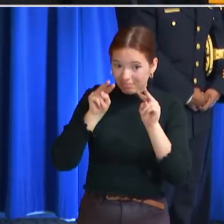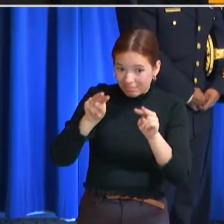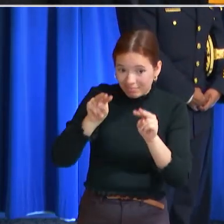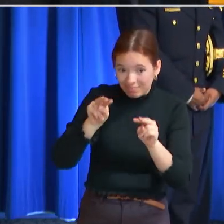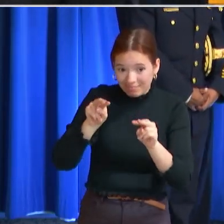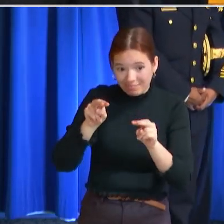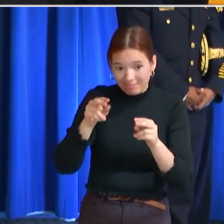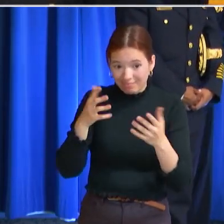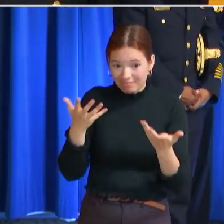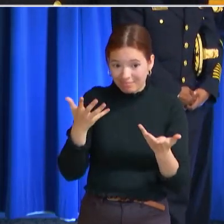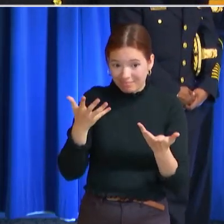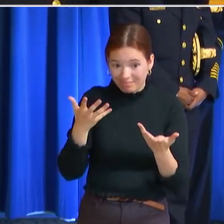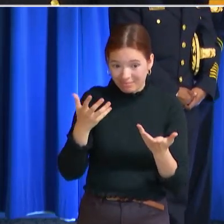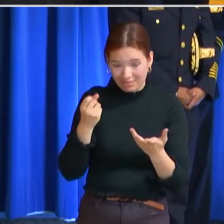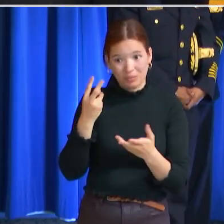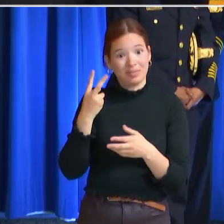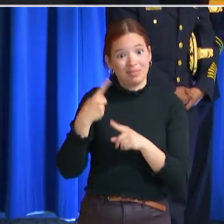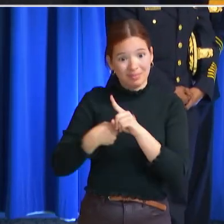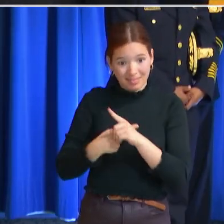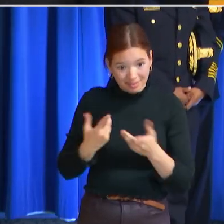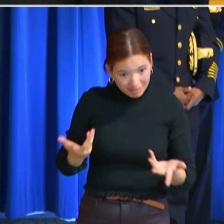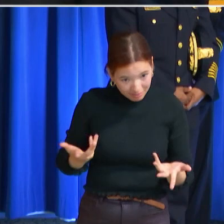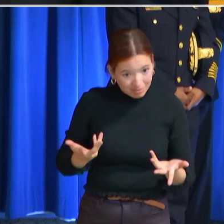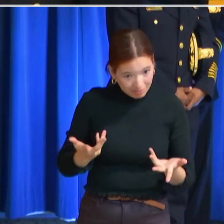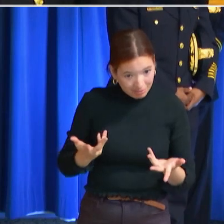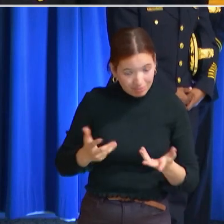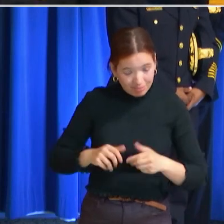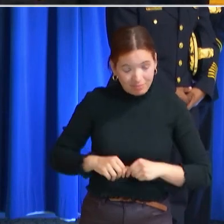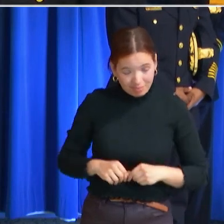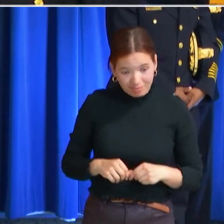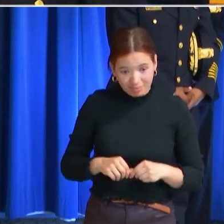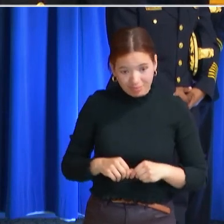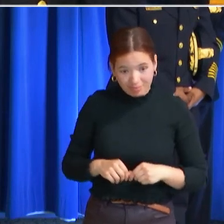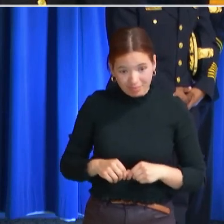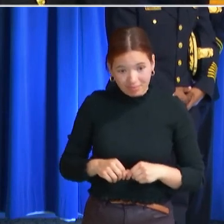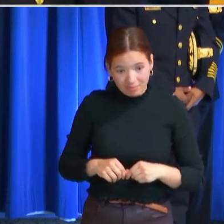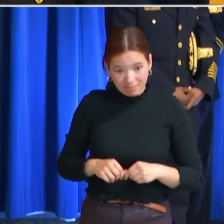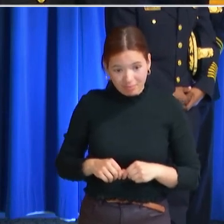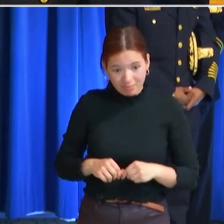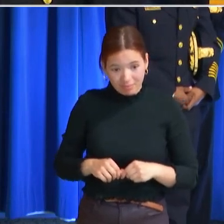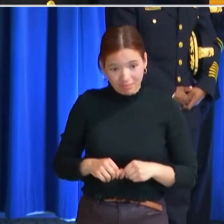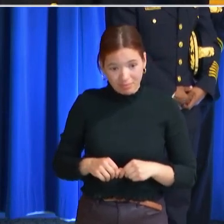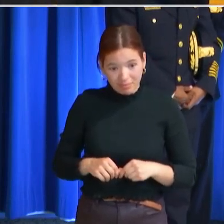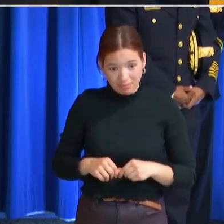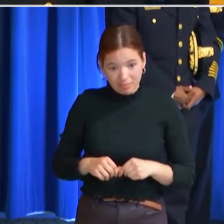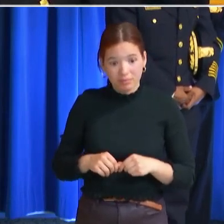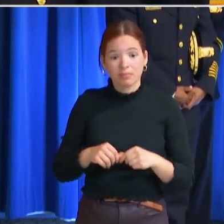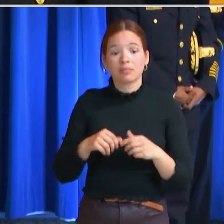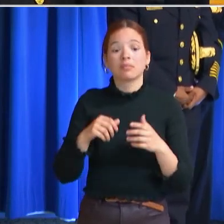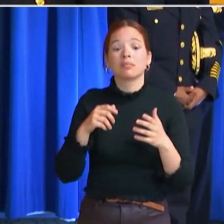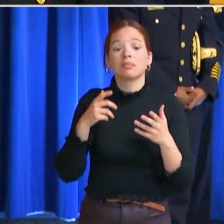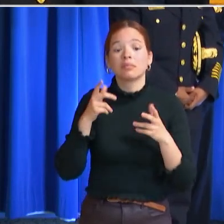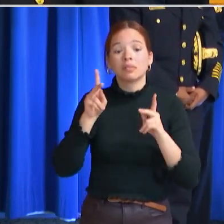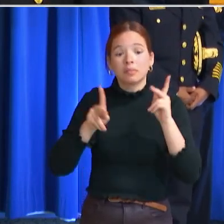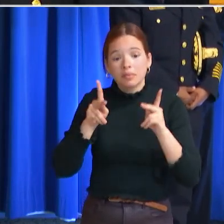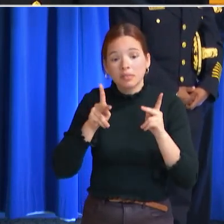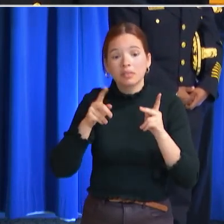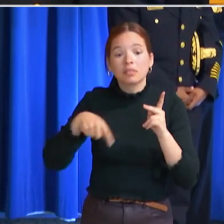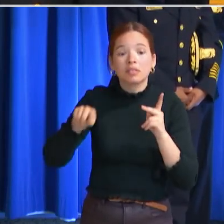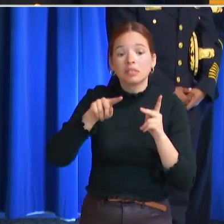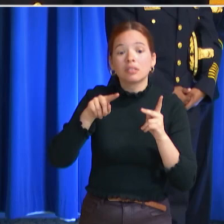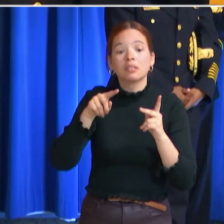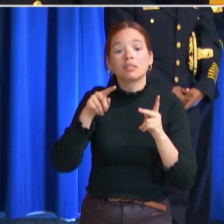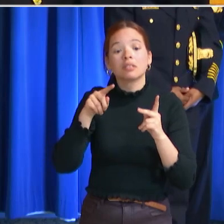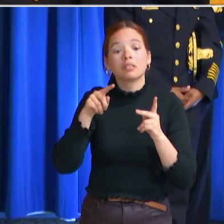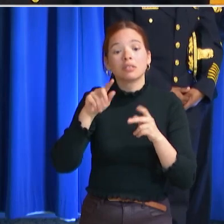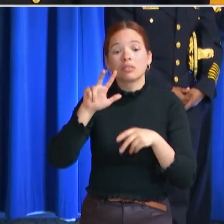months. And every day of being a big city mayor, people have asked me, third terms or